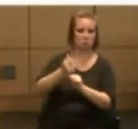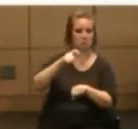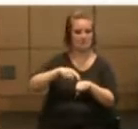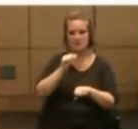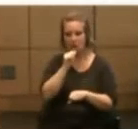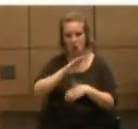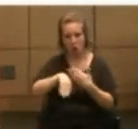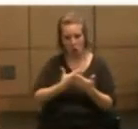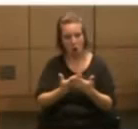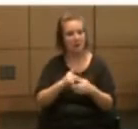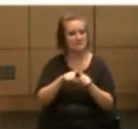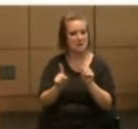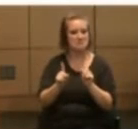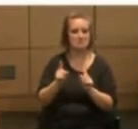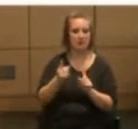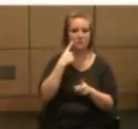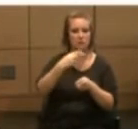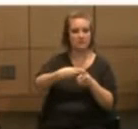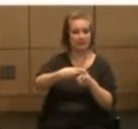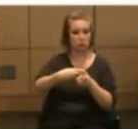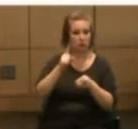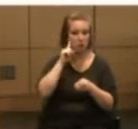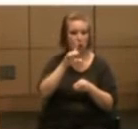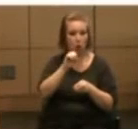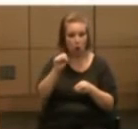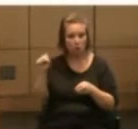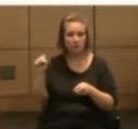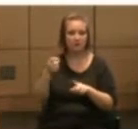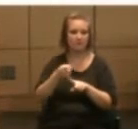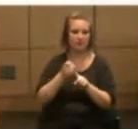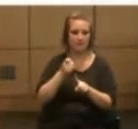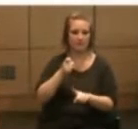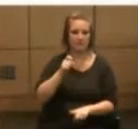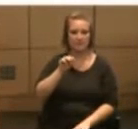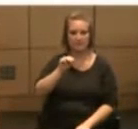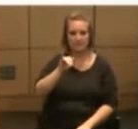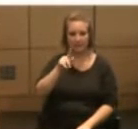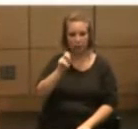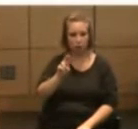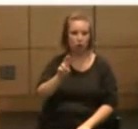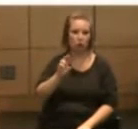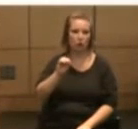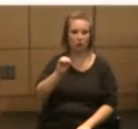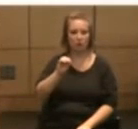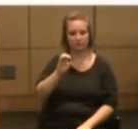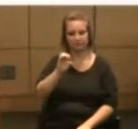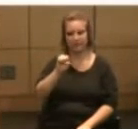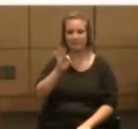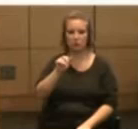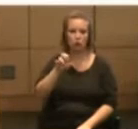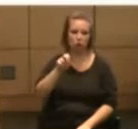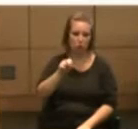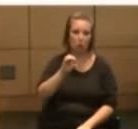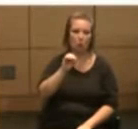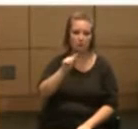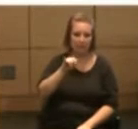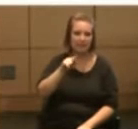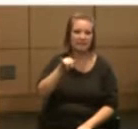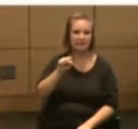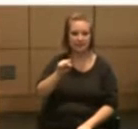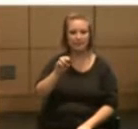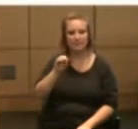time. For temporary hearing losses, such as from miliary effusions with otitis media, cerumen,